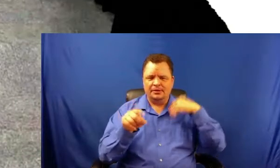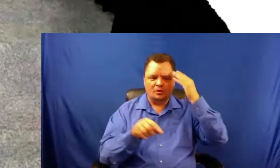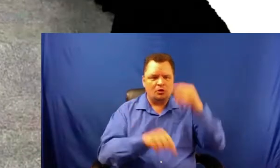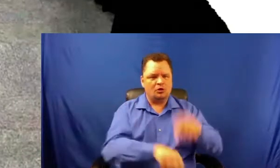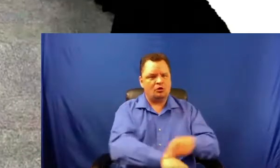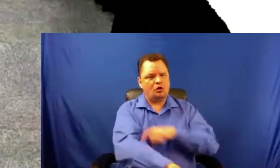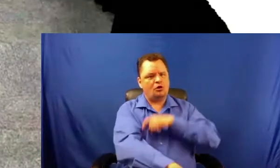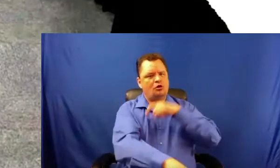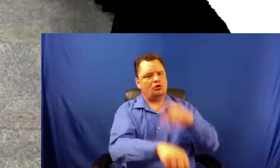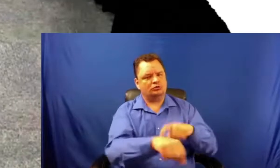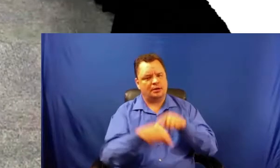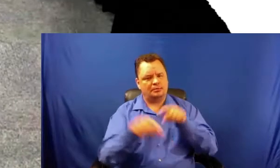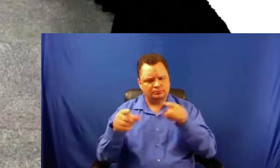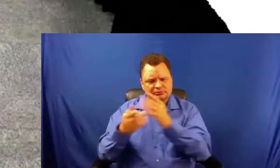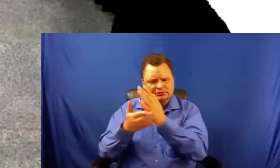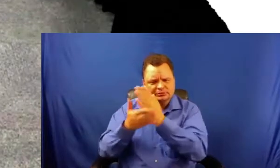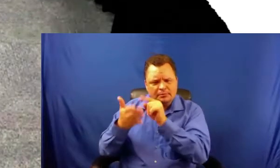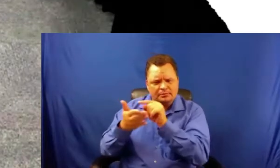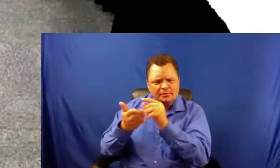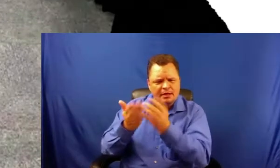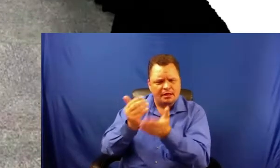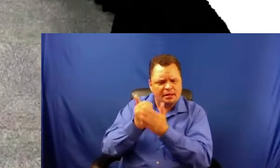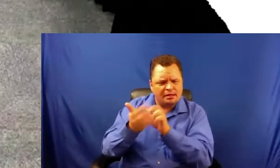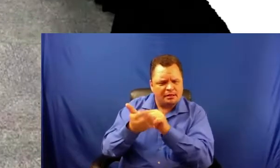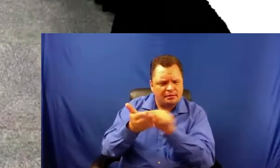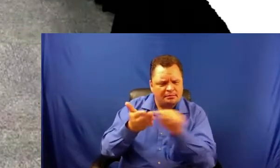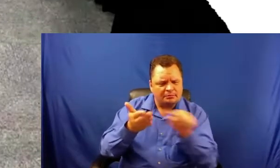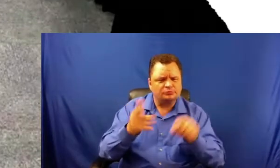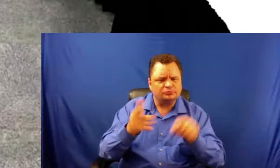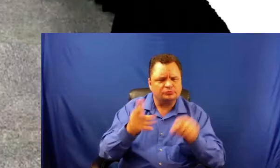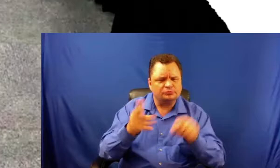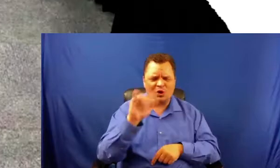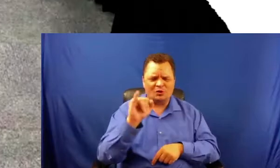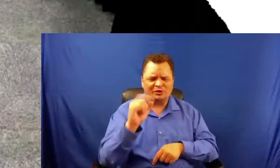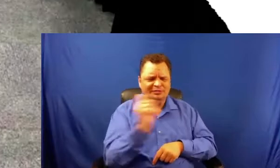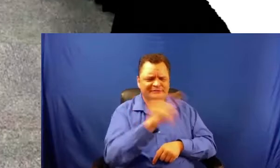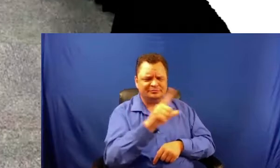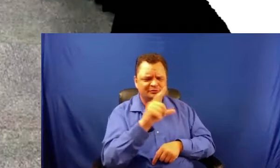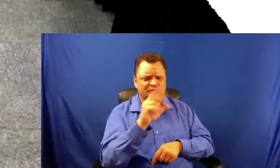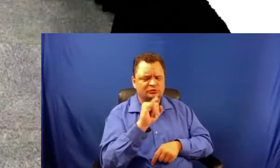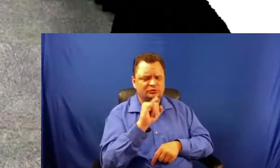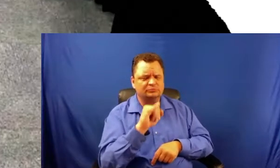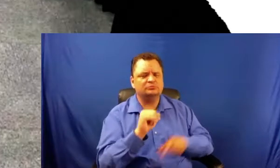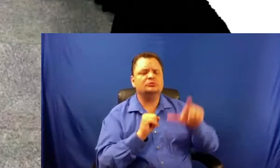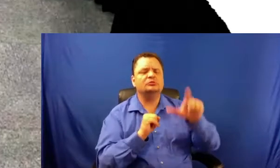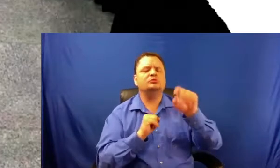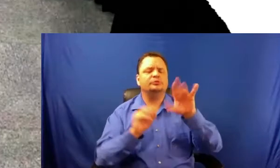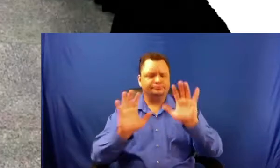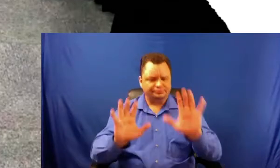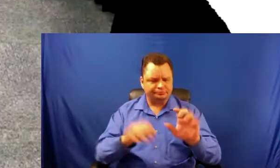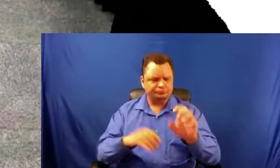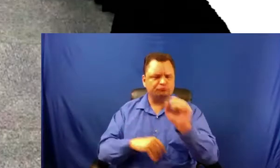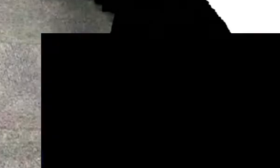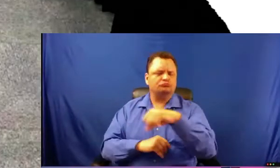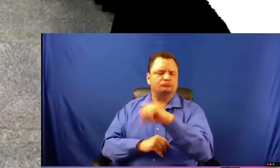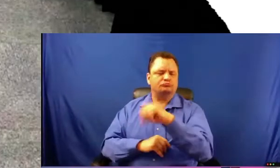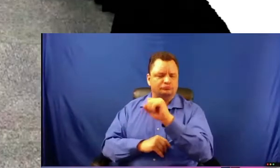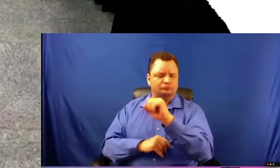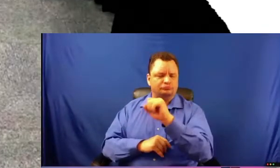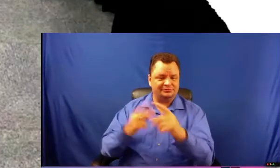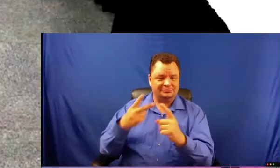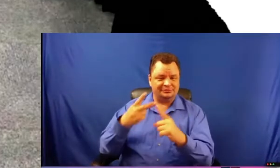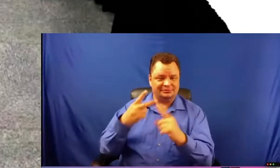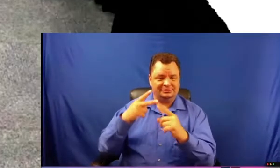Lori? Sure, I can explain that. Round two, we received $5.1 million of ELC